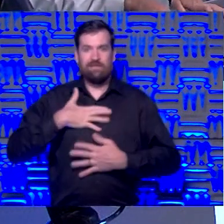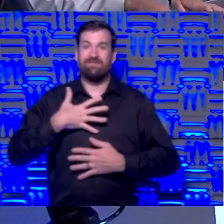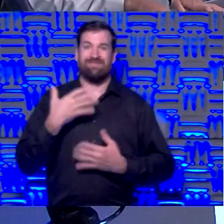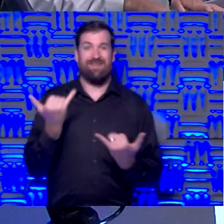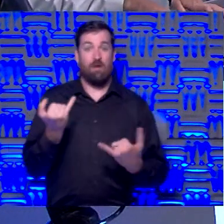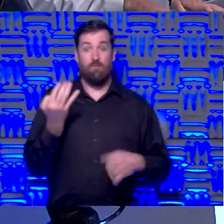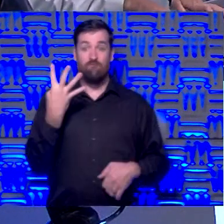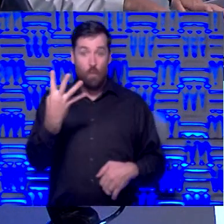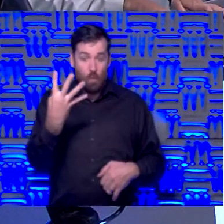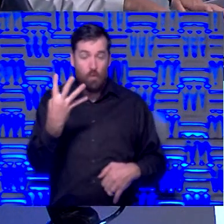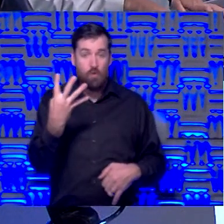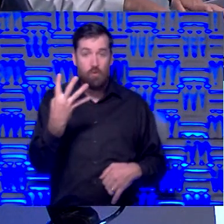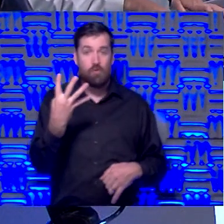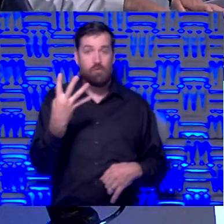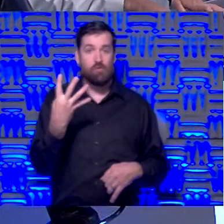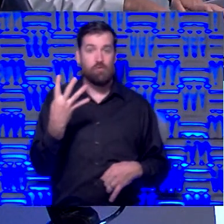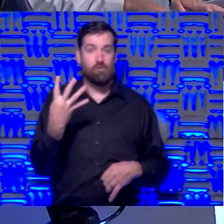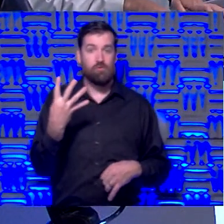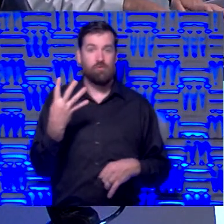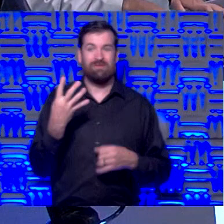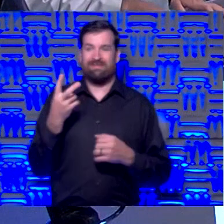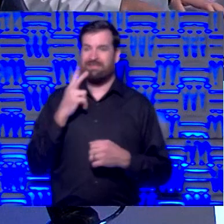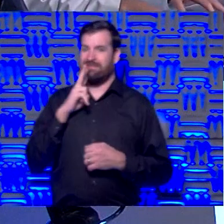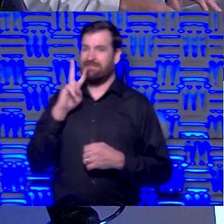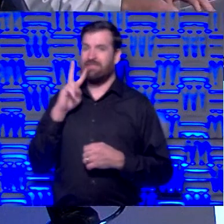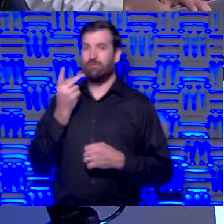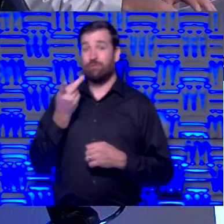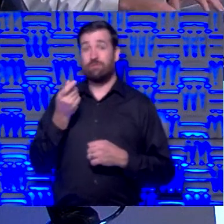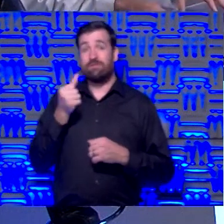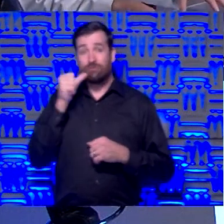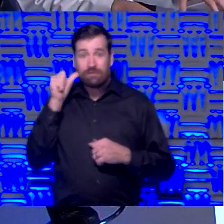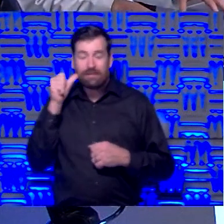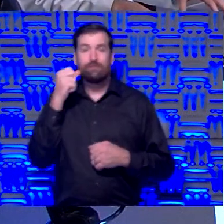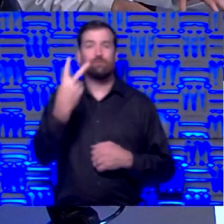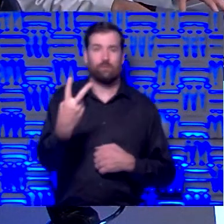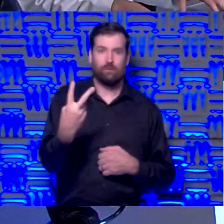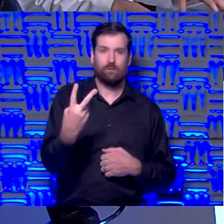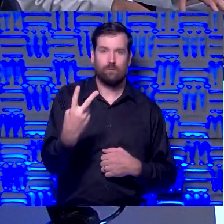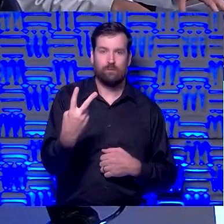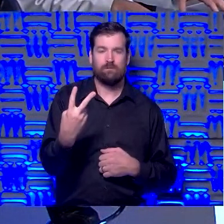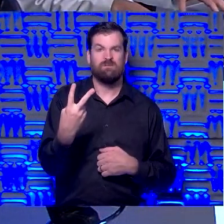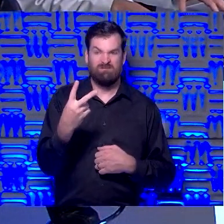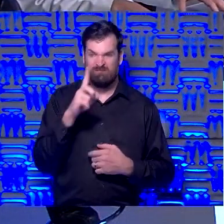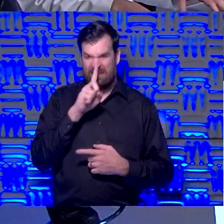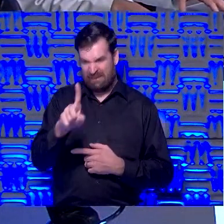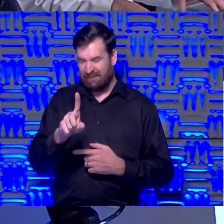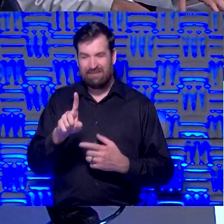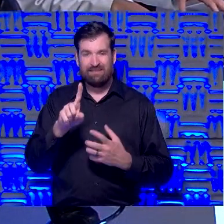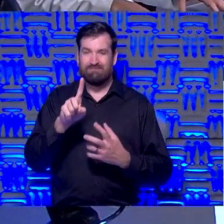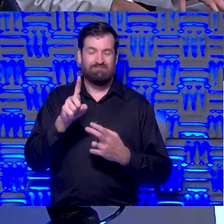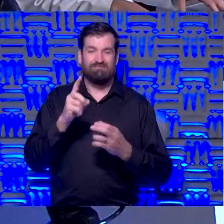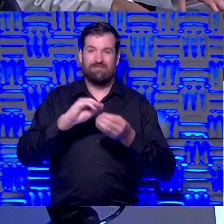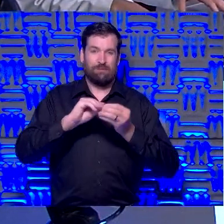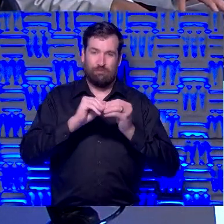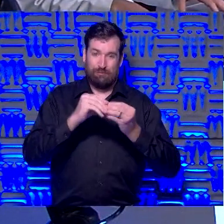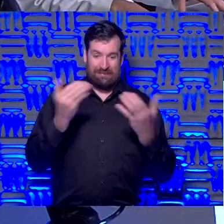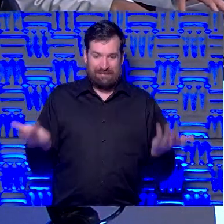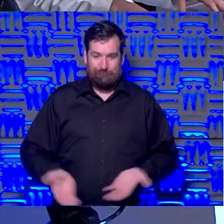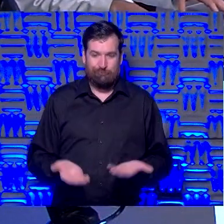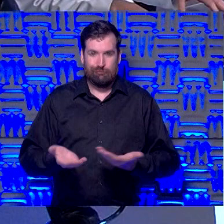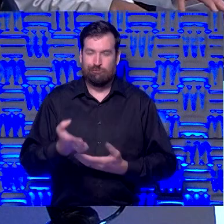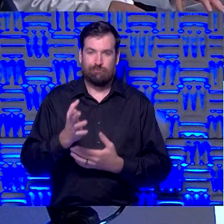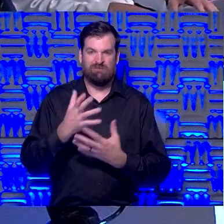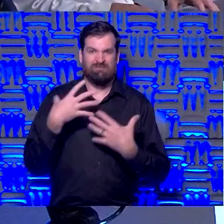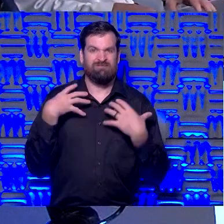vent compared to 2 yesterday. So really overall we're seeing the numbers in the health system, in the hospital,